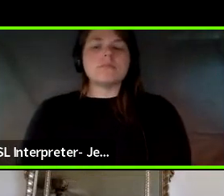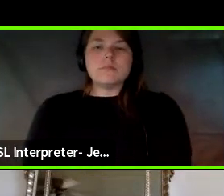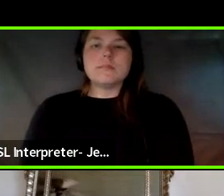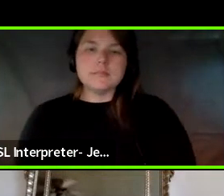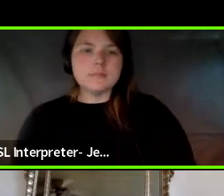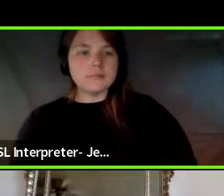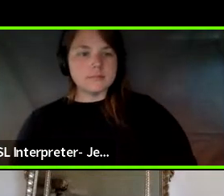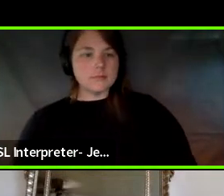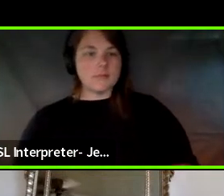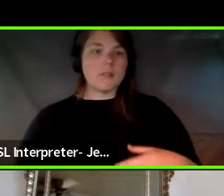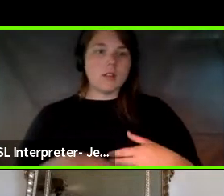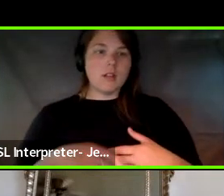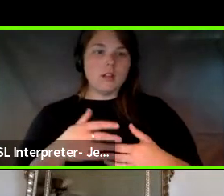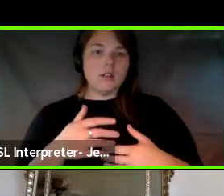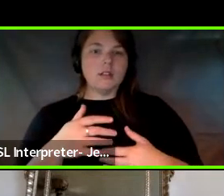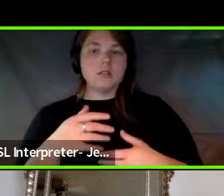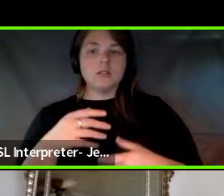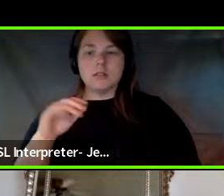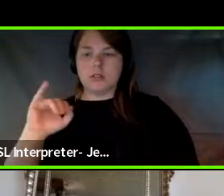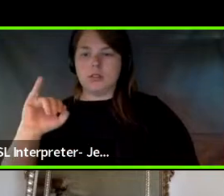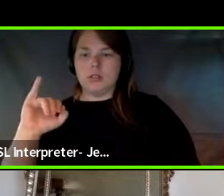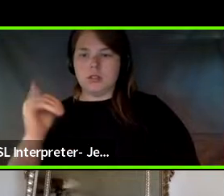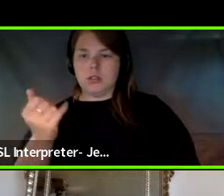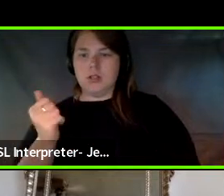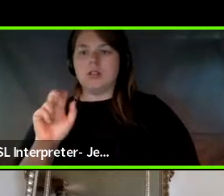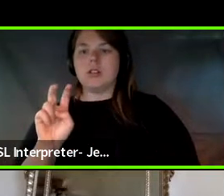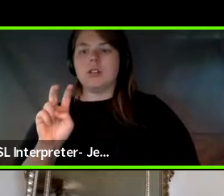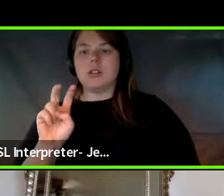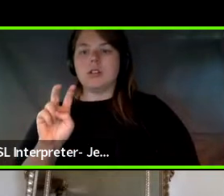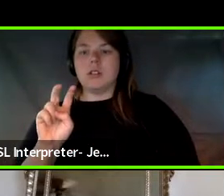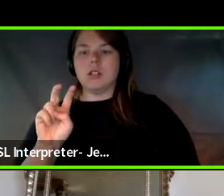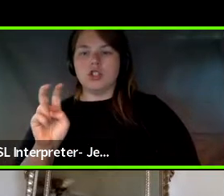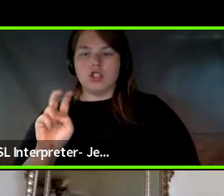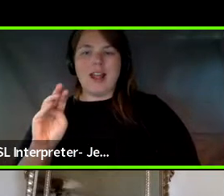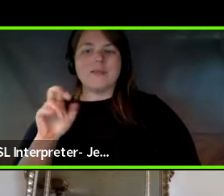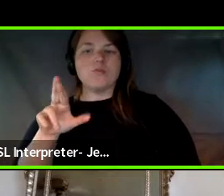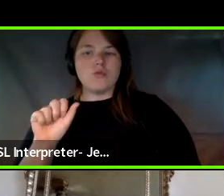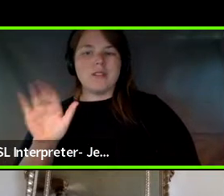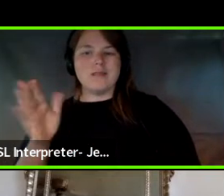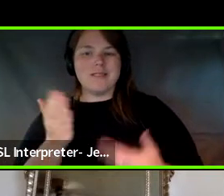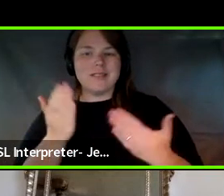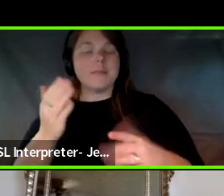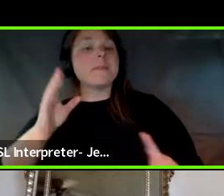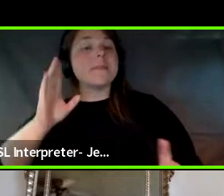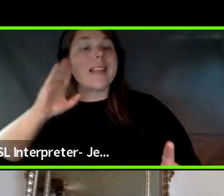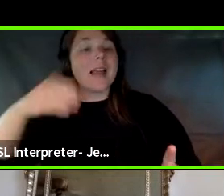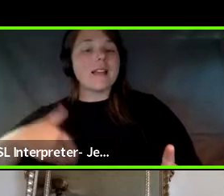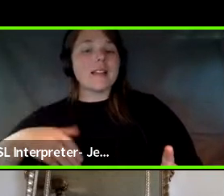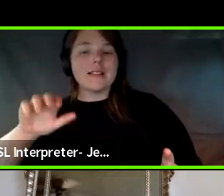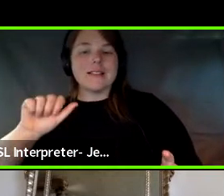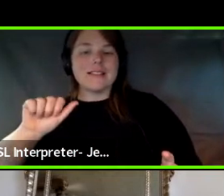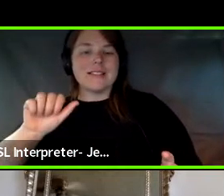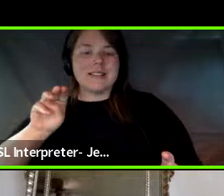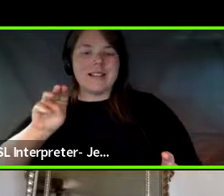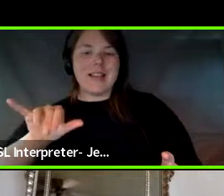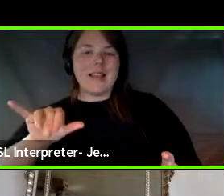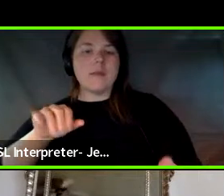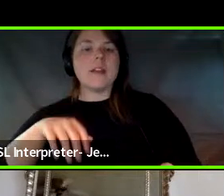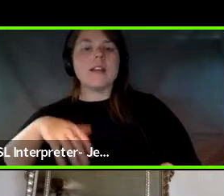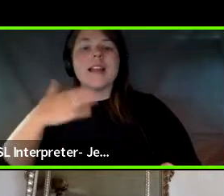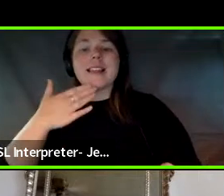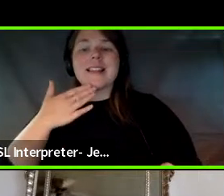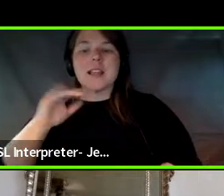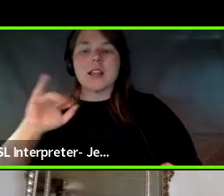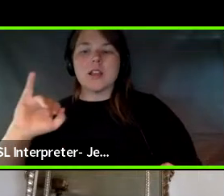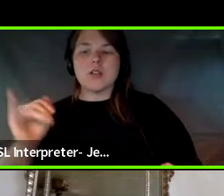yeah, I see Jasmary's suggestion and I'm wondering if that makes sense. Yeah, hi, this is Amy. Thank you, Jess, for